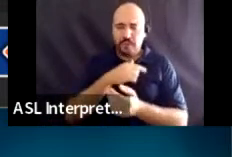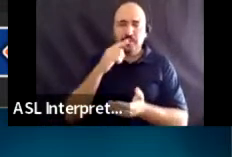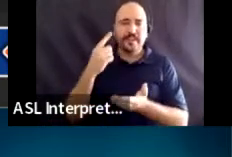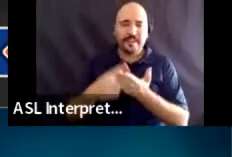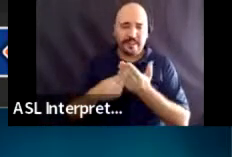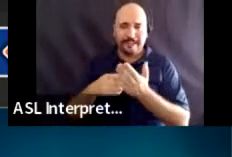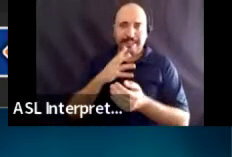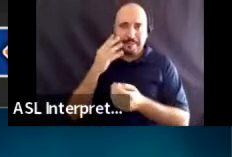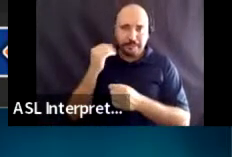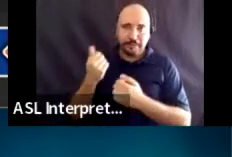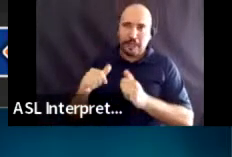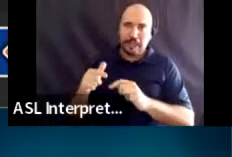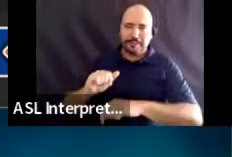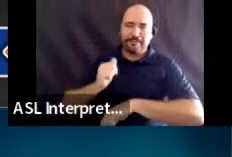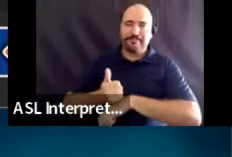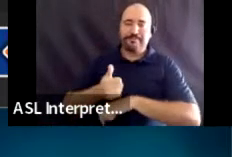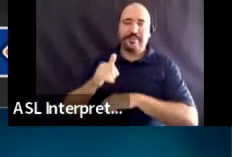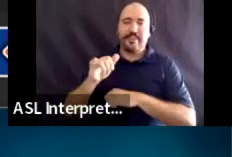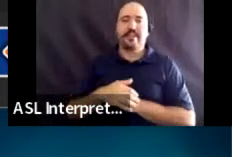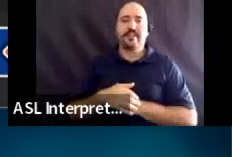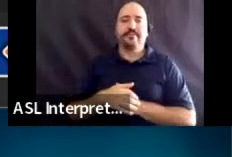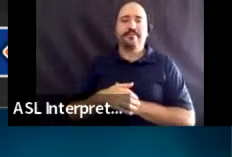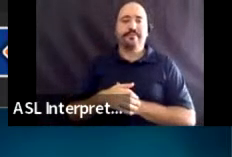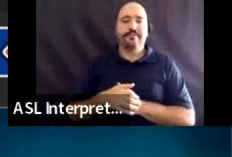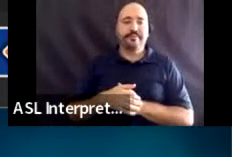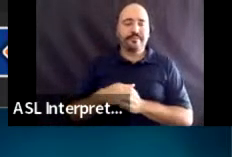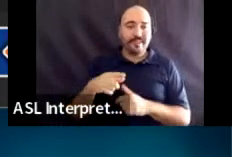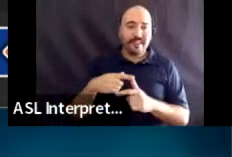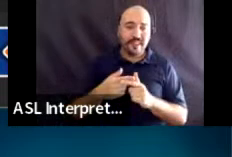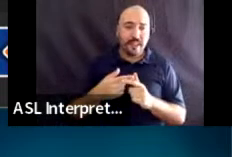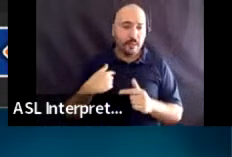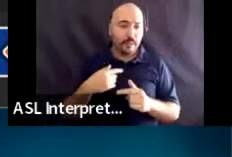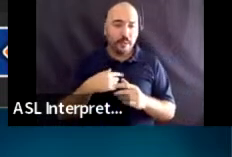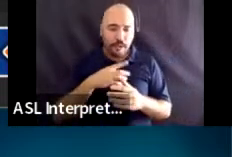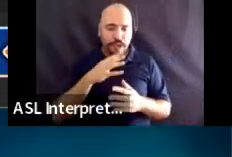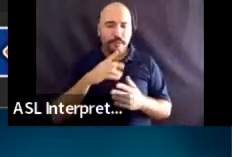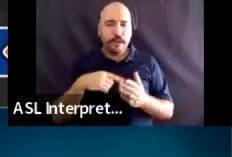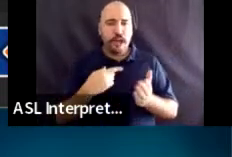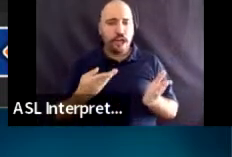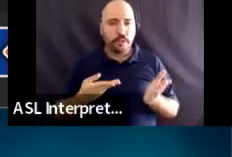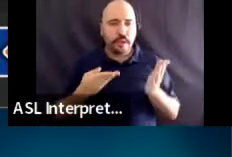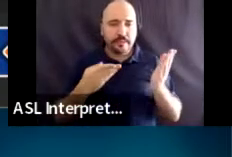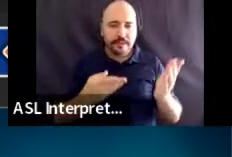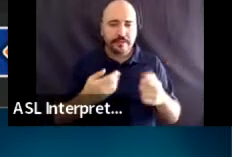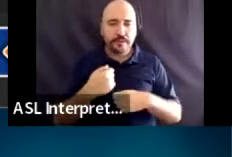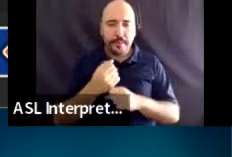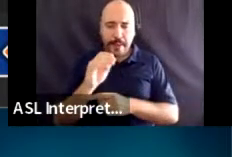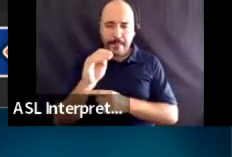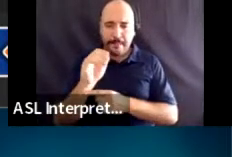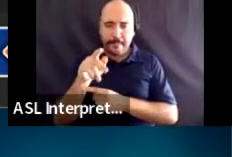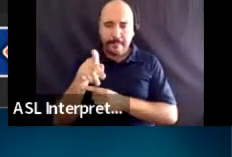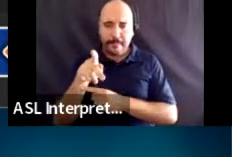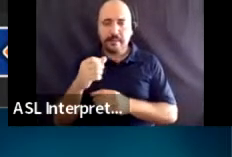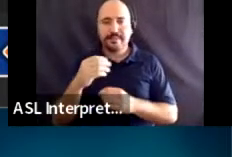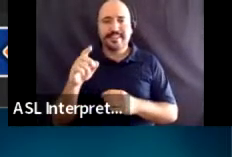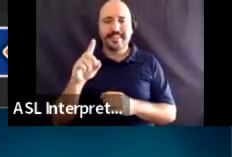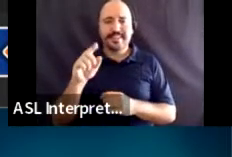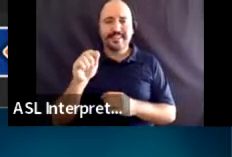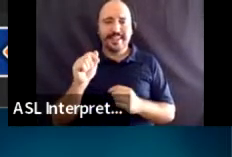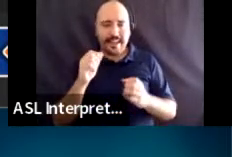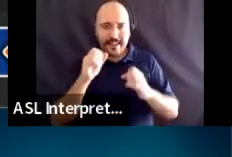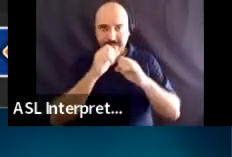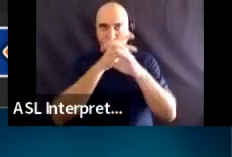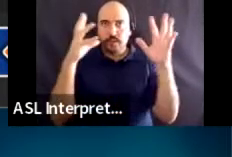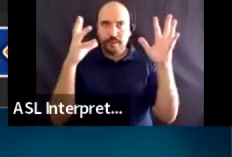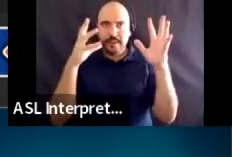trying to implement. Then we're going to get into our recommendations for making maps and data visualizations accessible.